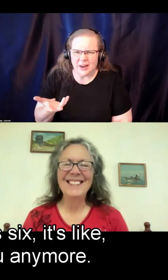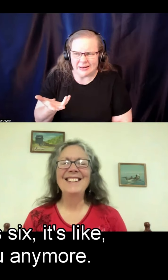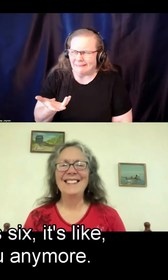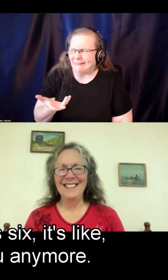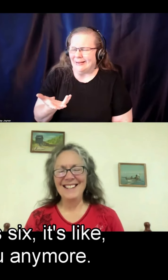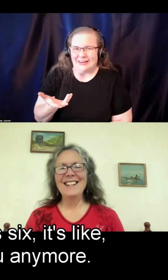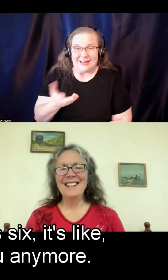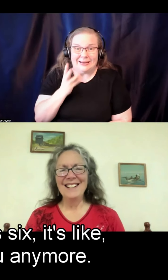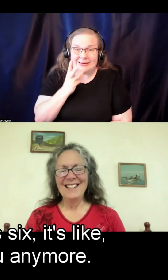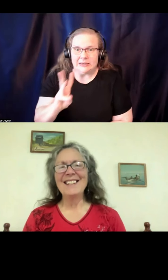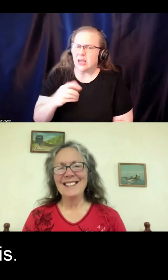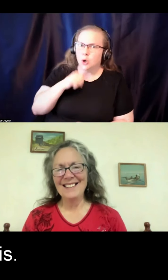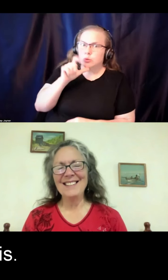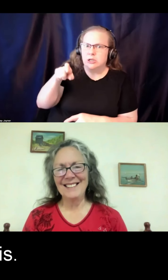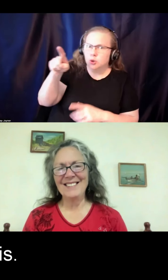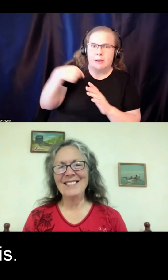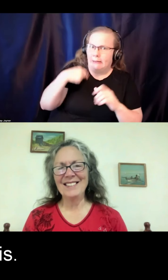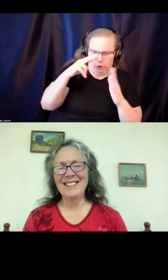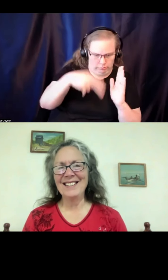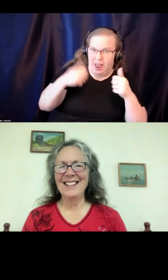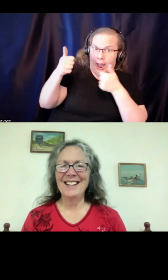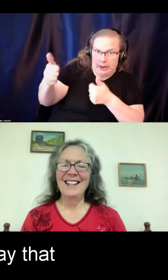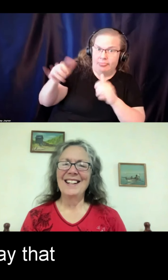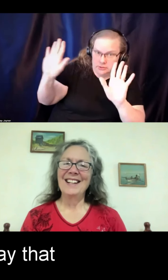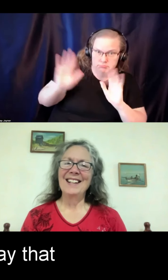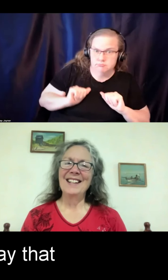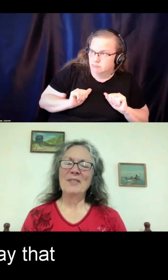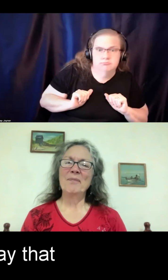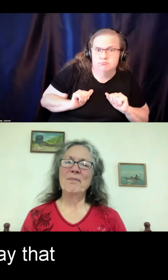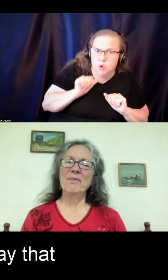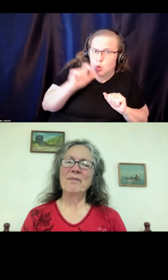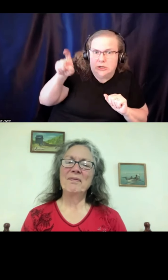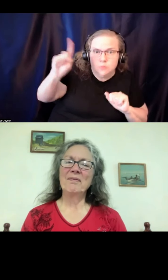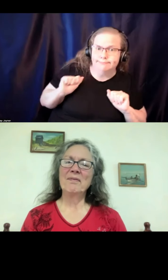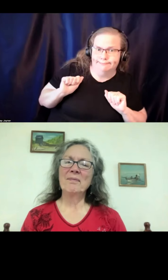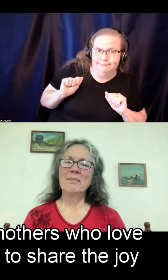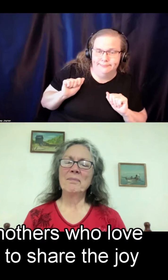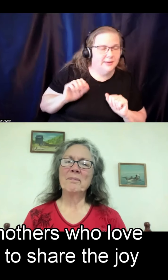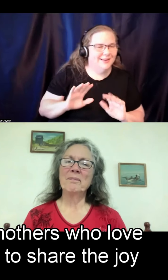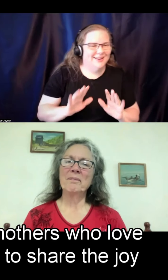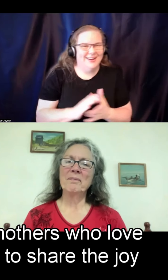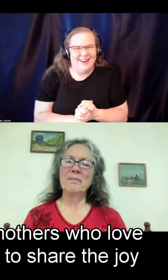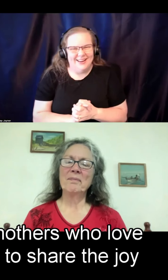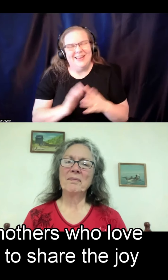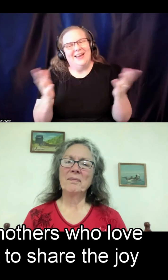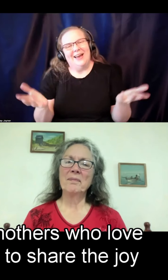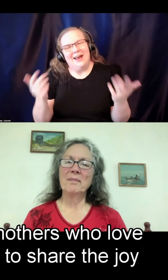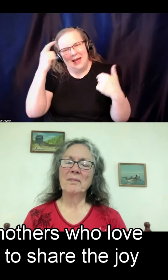he's like 6, it's like, I don't need you anymore. I got this. And I will say that as a